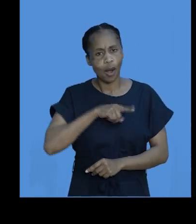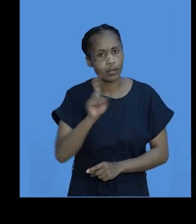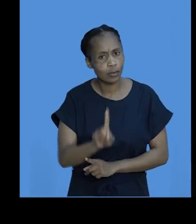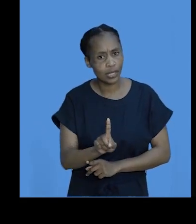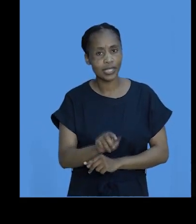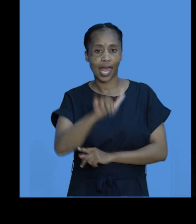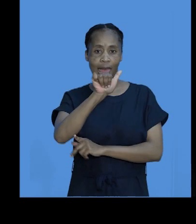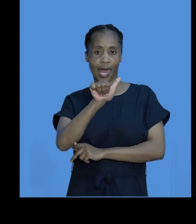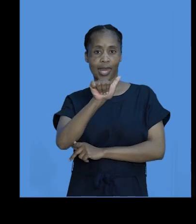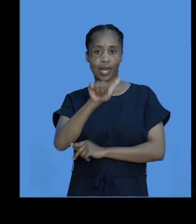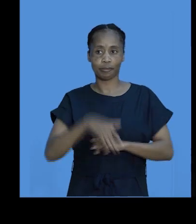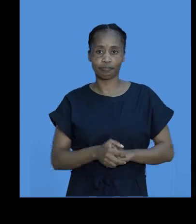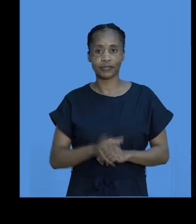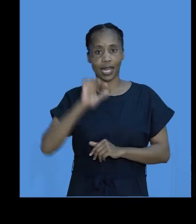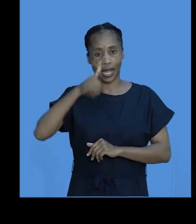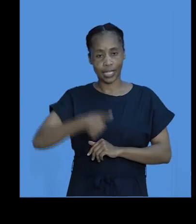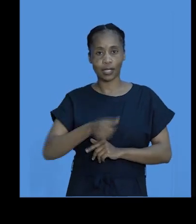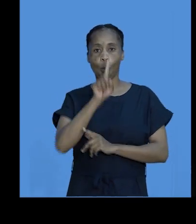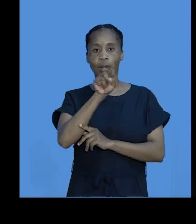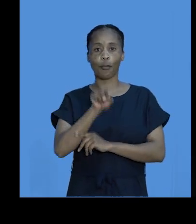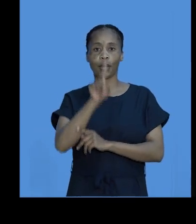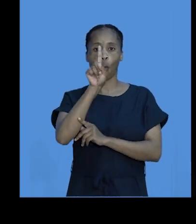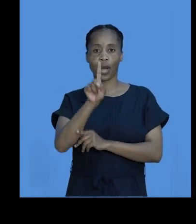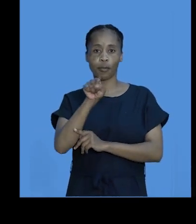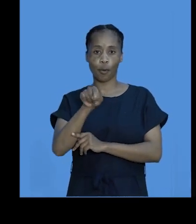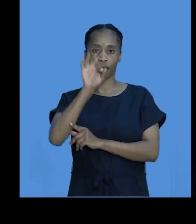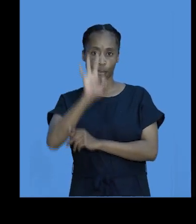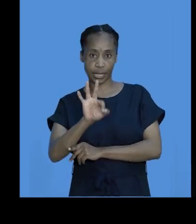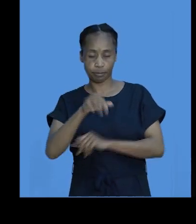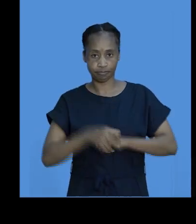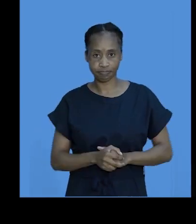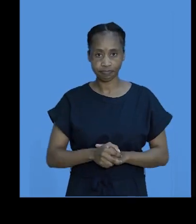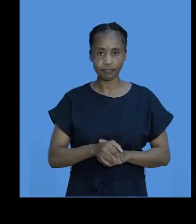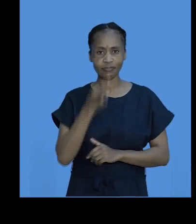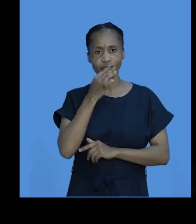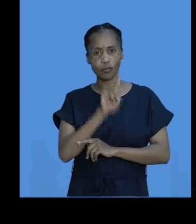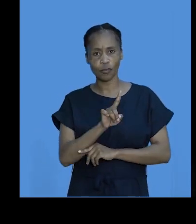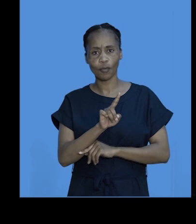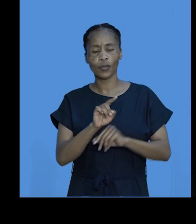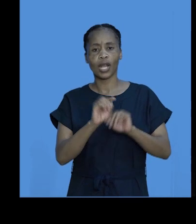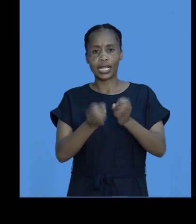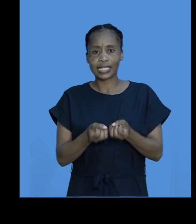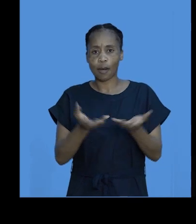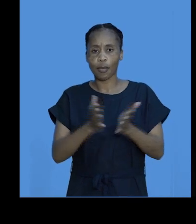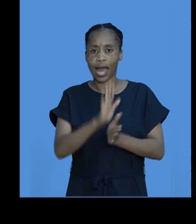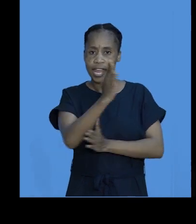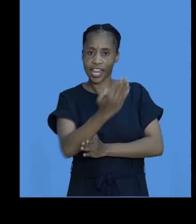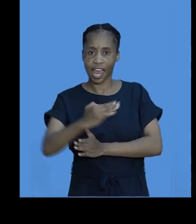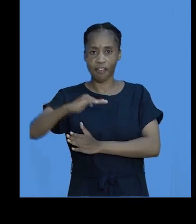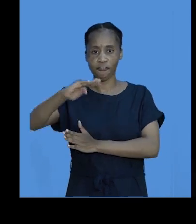one. Right, let's go to the next one. 1.13 says, the supply curve of